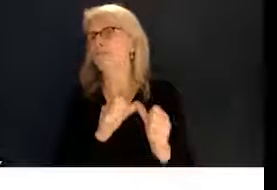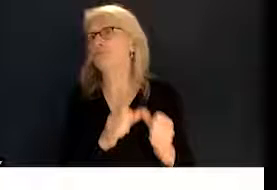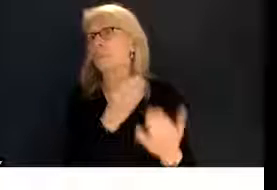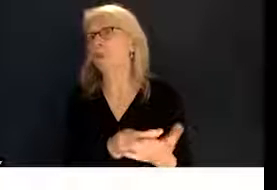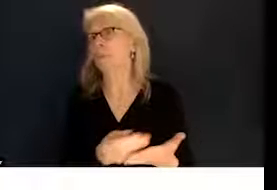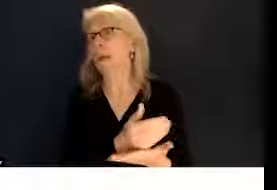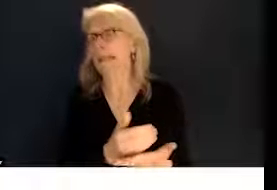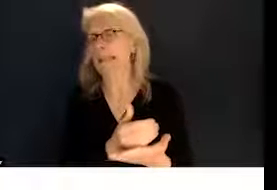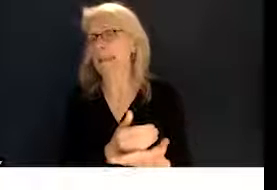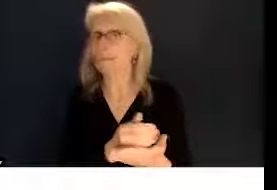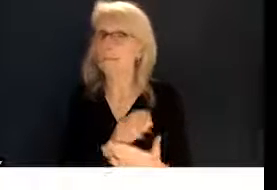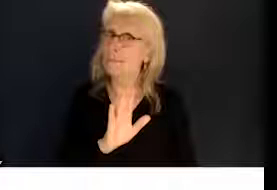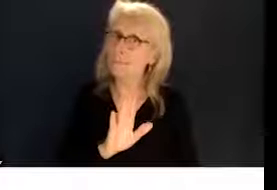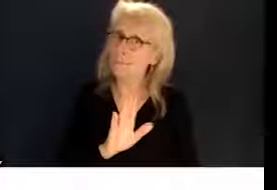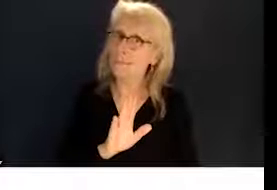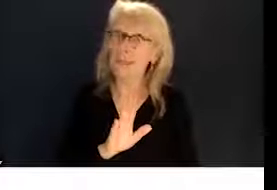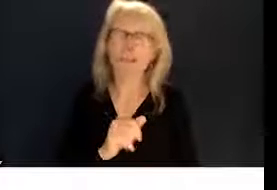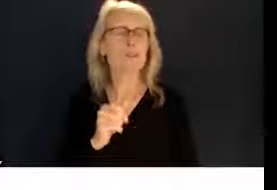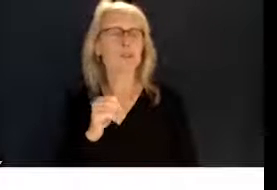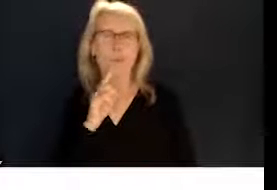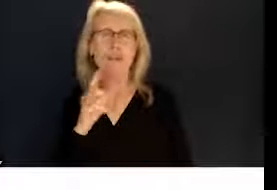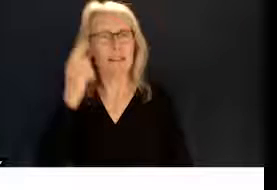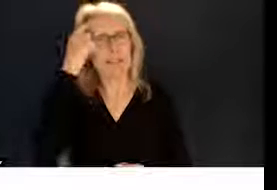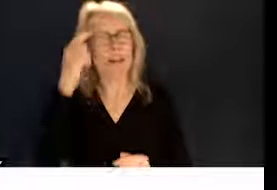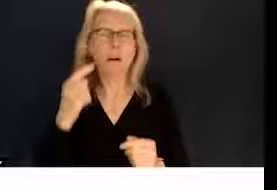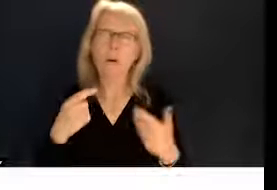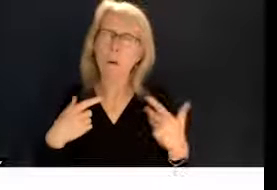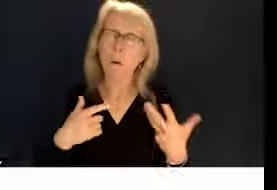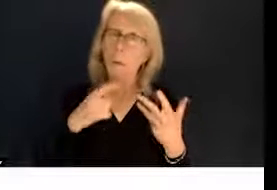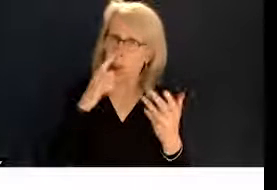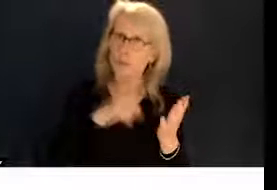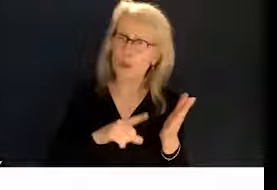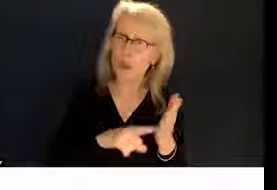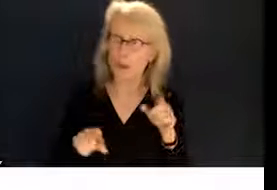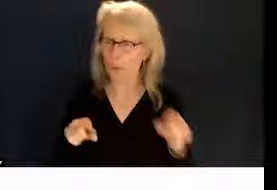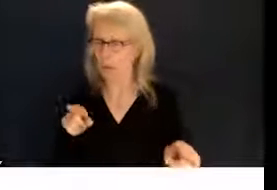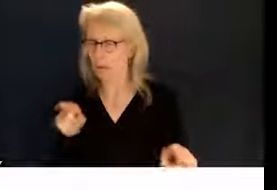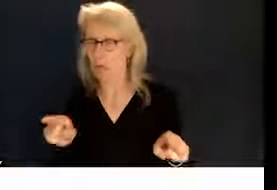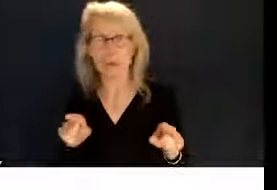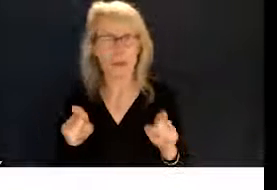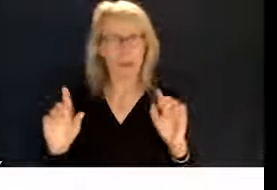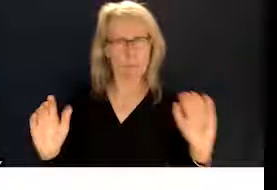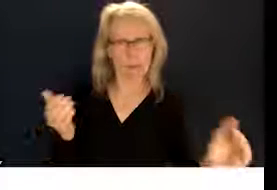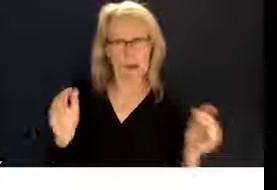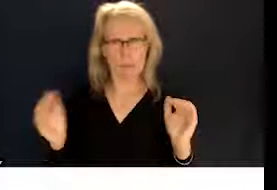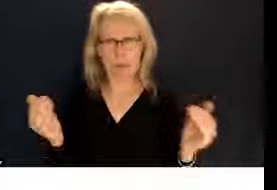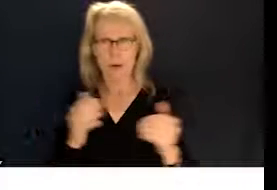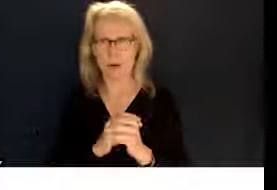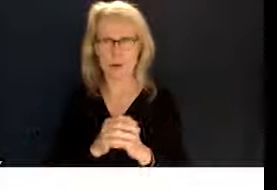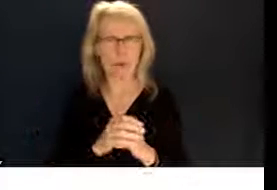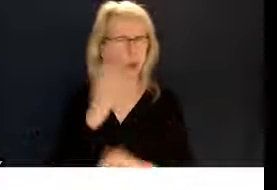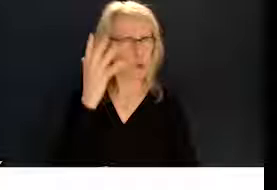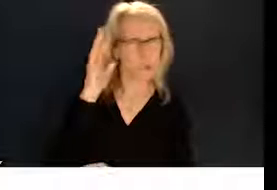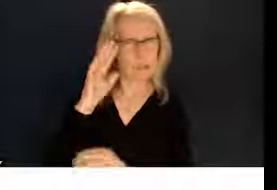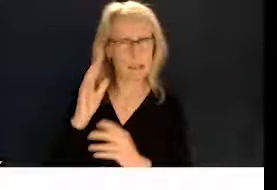So we didn't want to rest on our laurels, even though we did a review on this and we were very much curious about what was happening in the